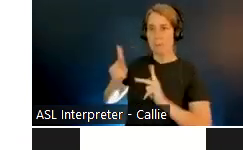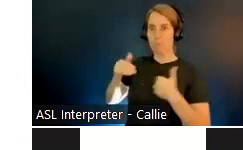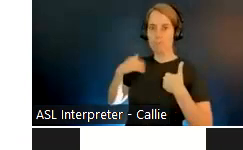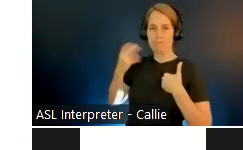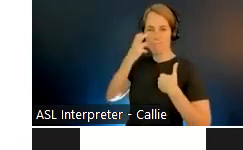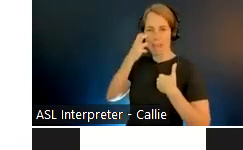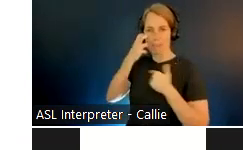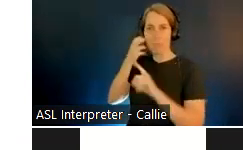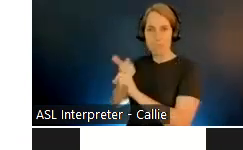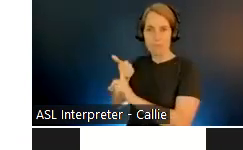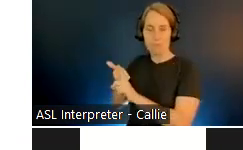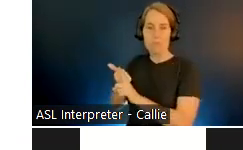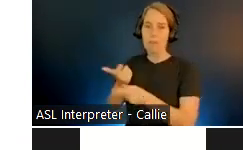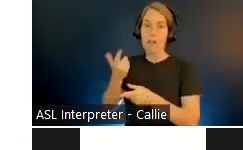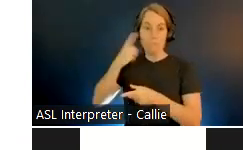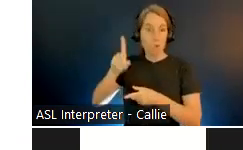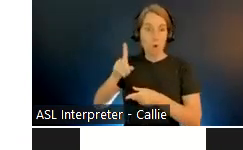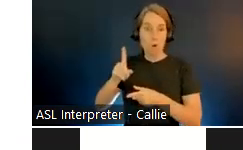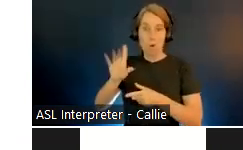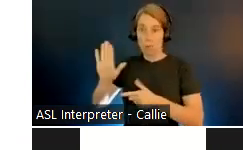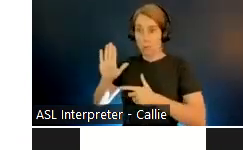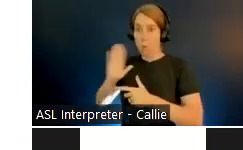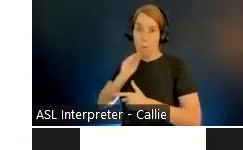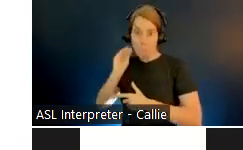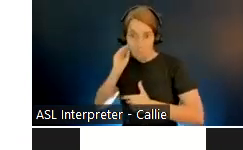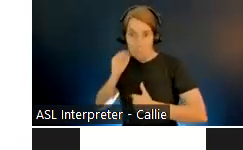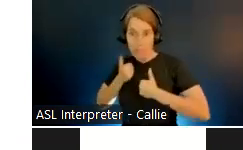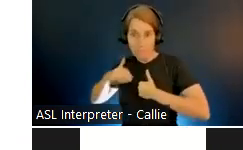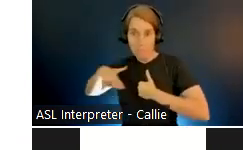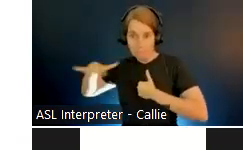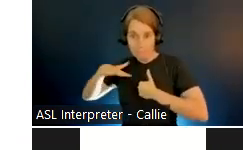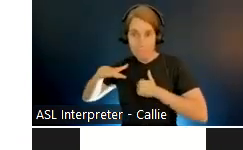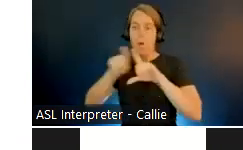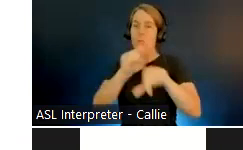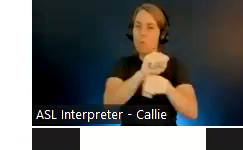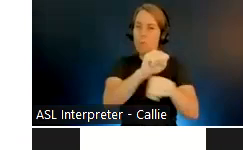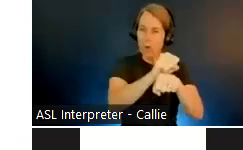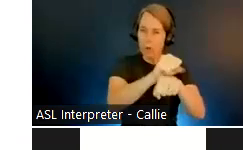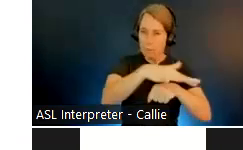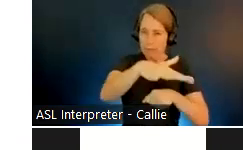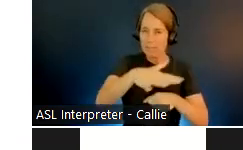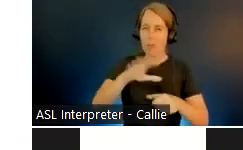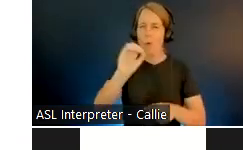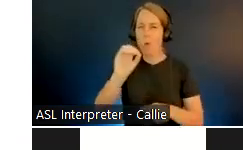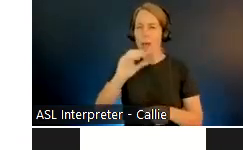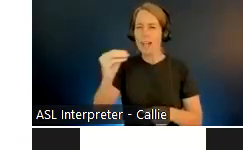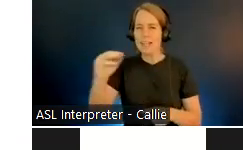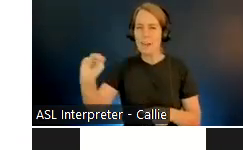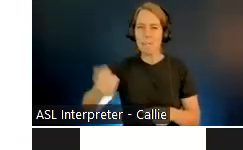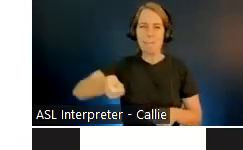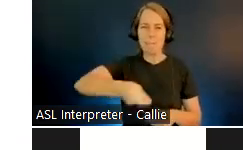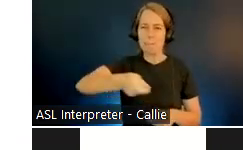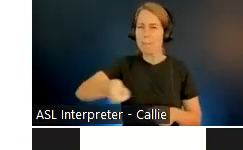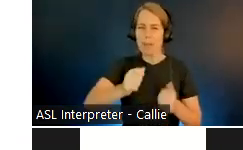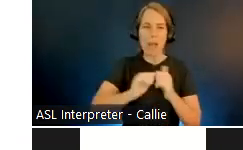it also could be orientation to a workplace. And then finally,